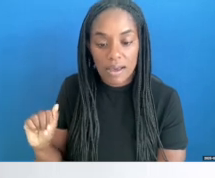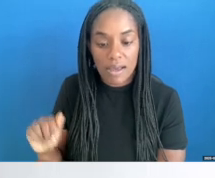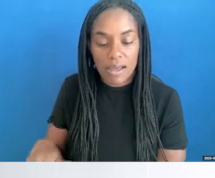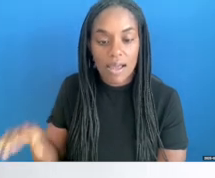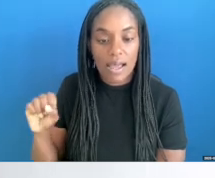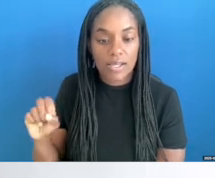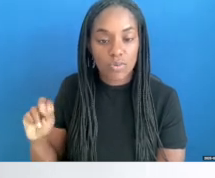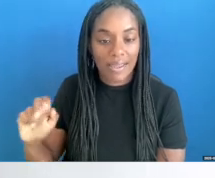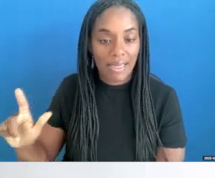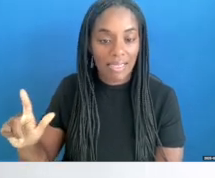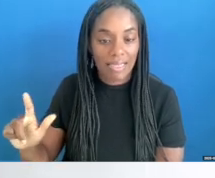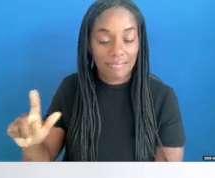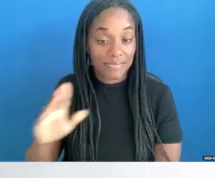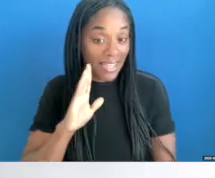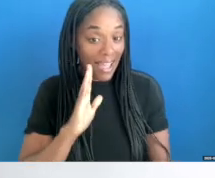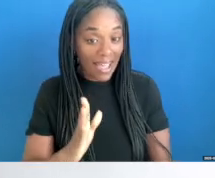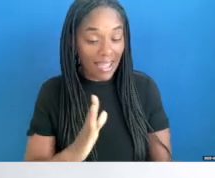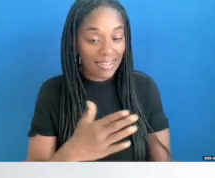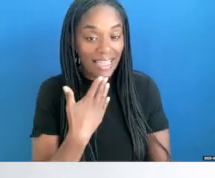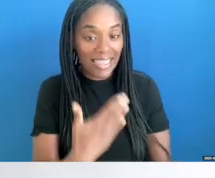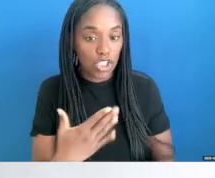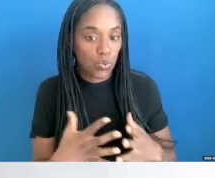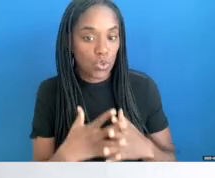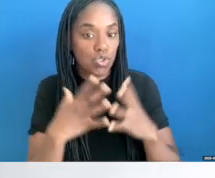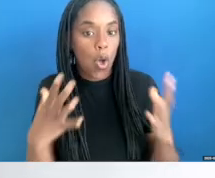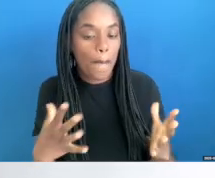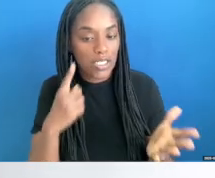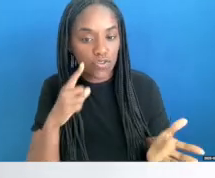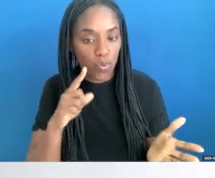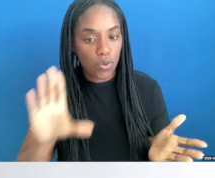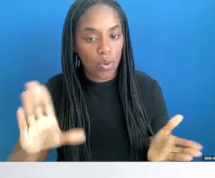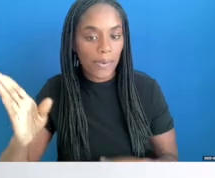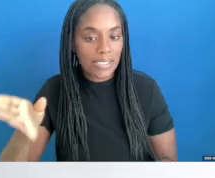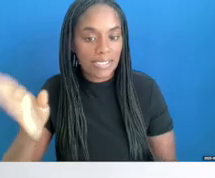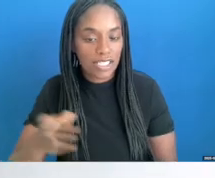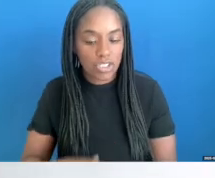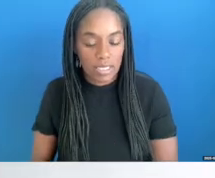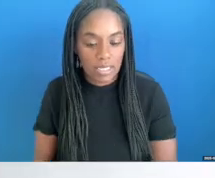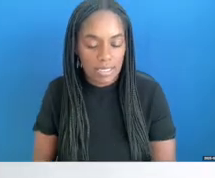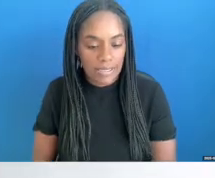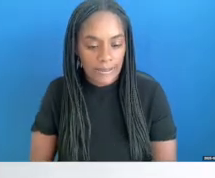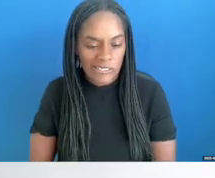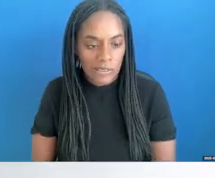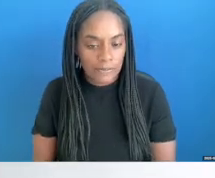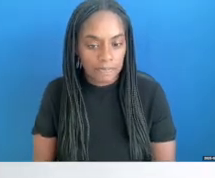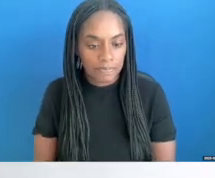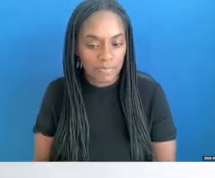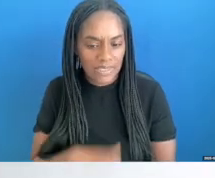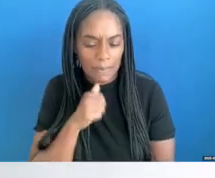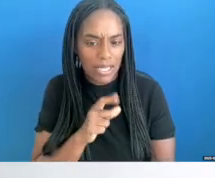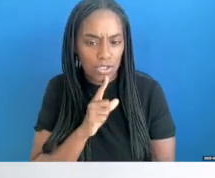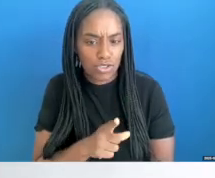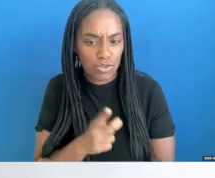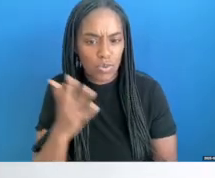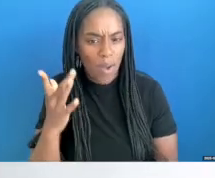Hi. Thank you very much for the presentation. I'm not sure why there's